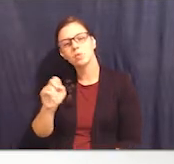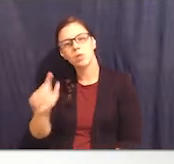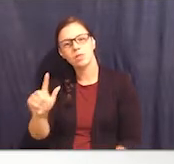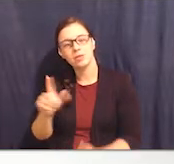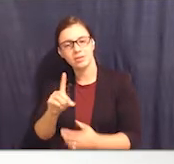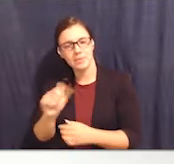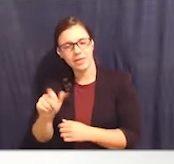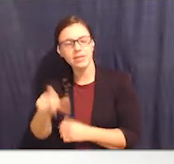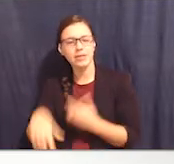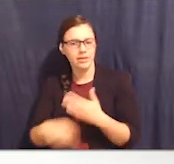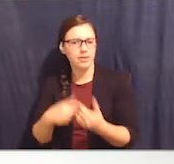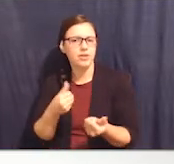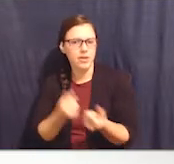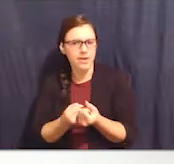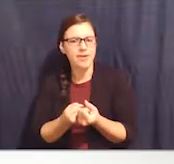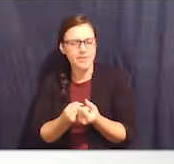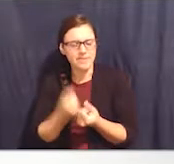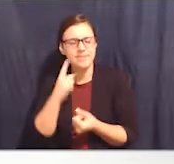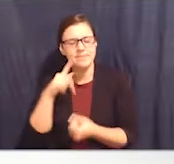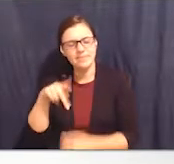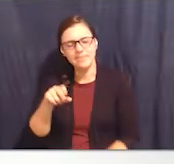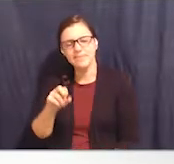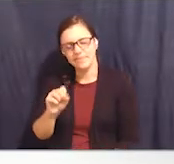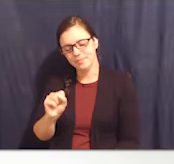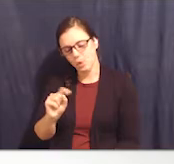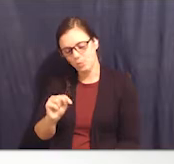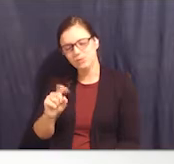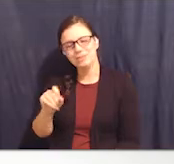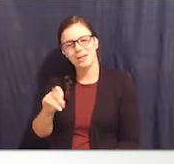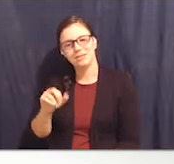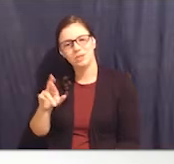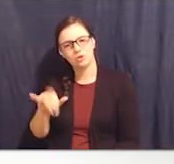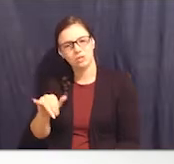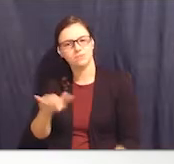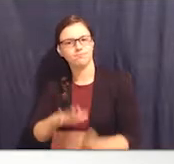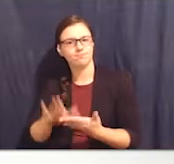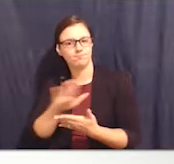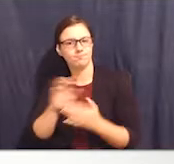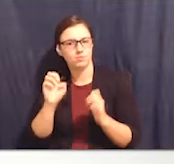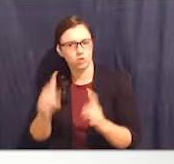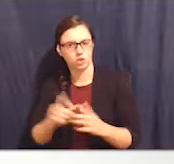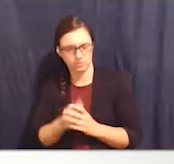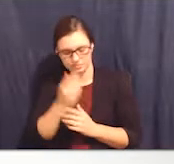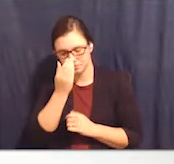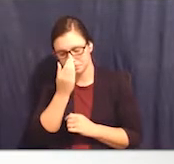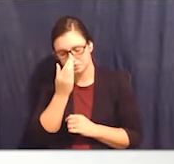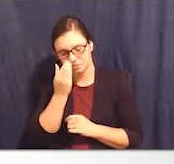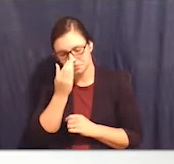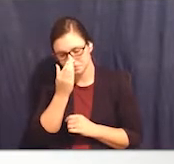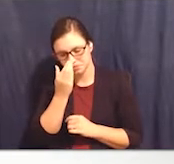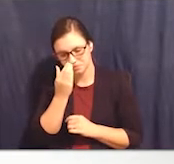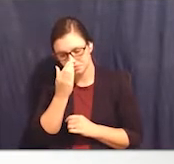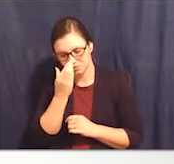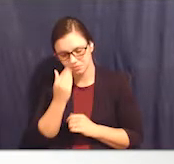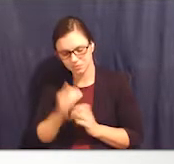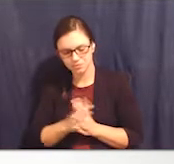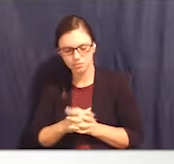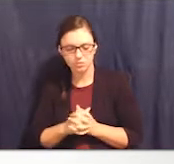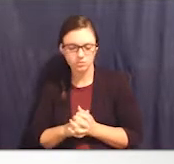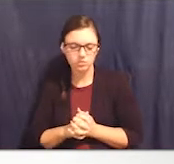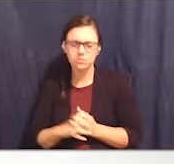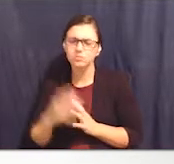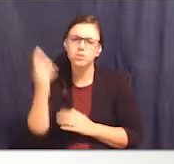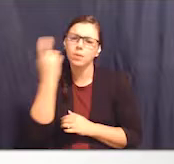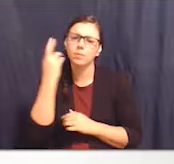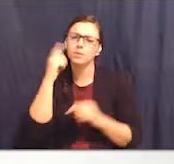those are students in one of the programs at a technical college, and I think that they're in the culinary arts program or the baking and